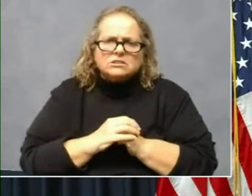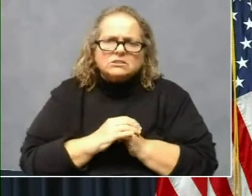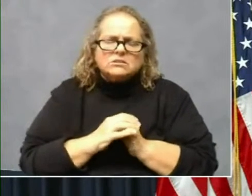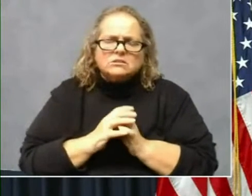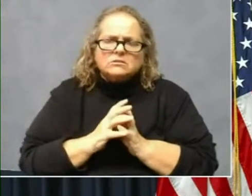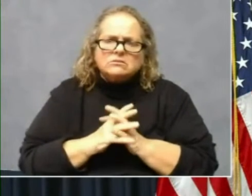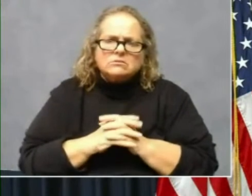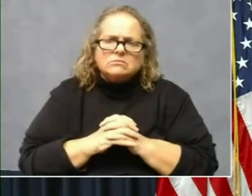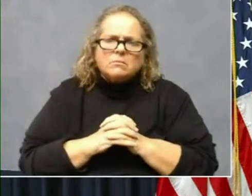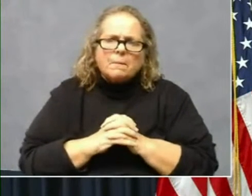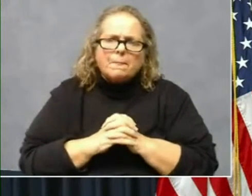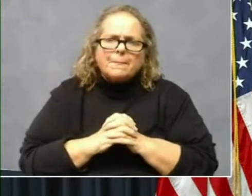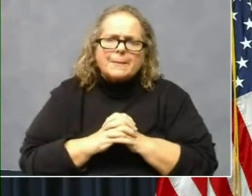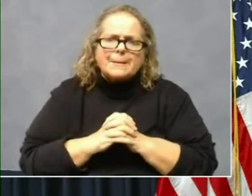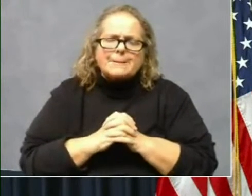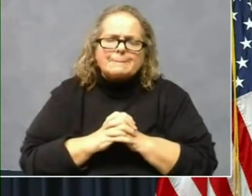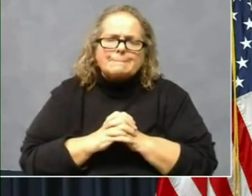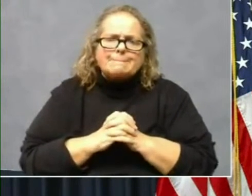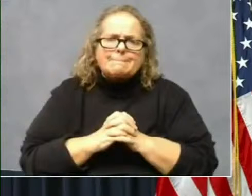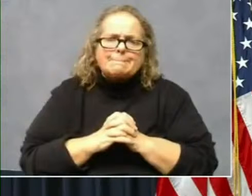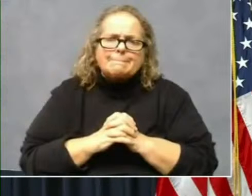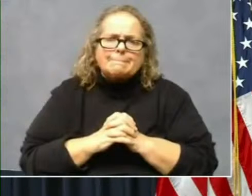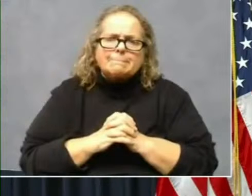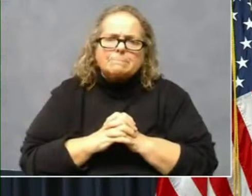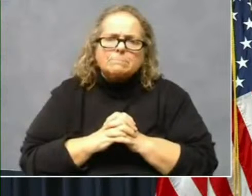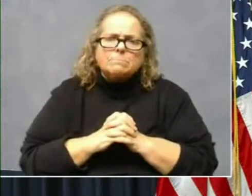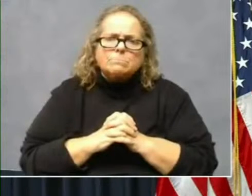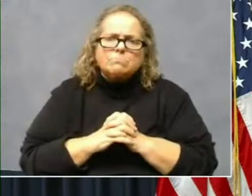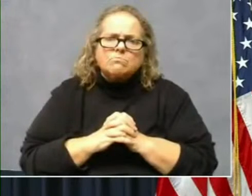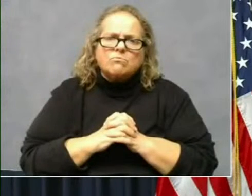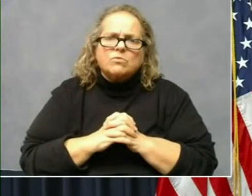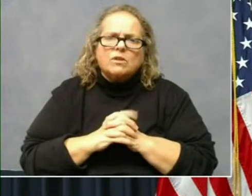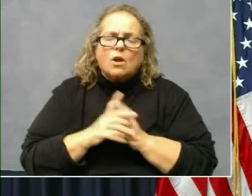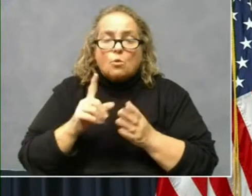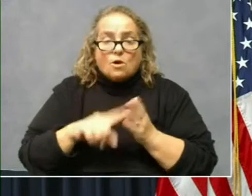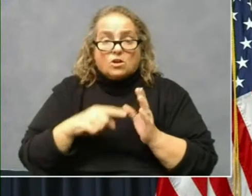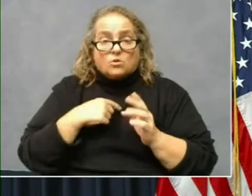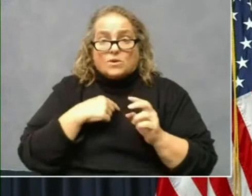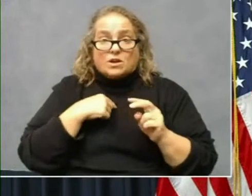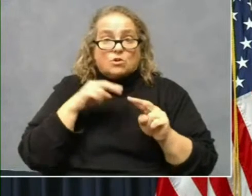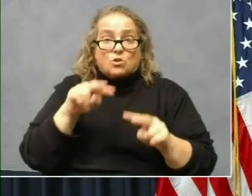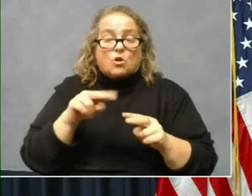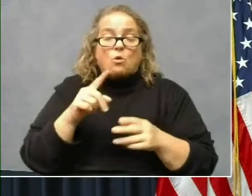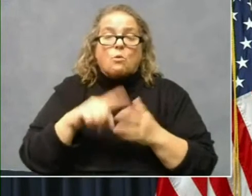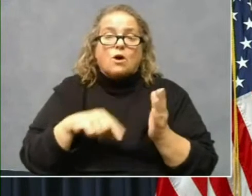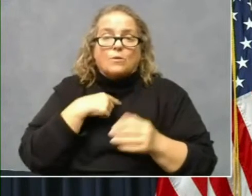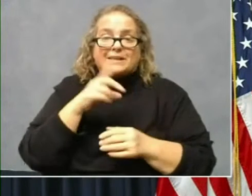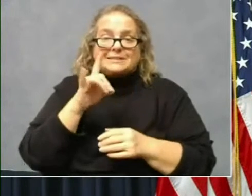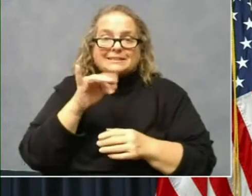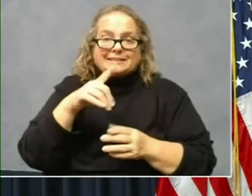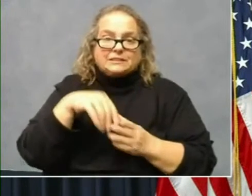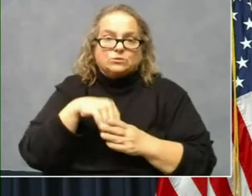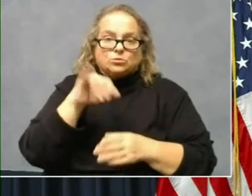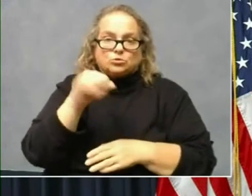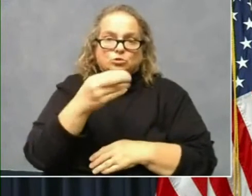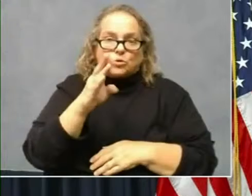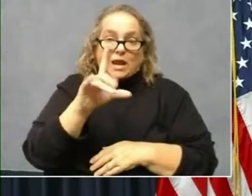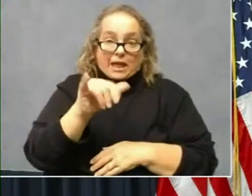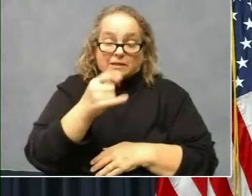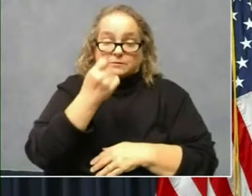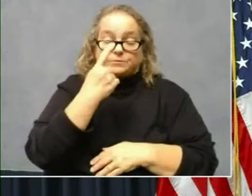Well, what we're looking at is what we did in July, where we took about 2 weeks, the same period of